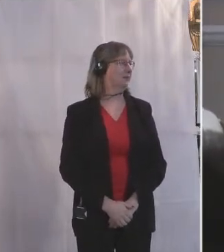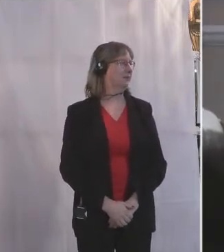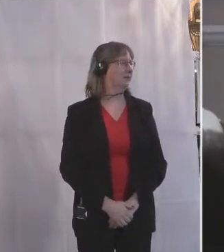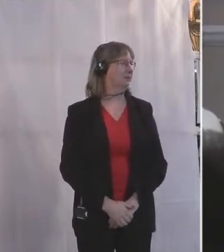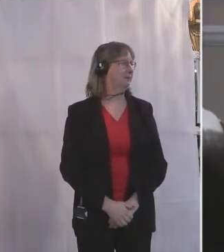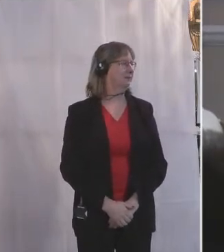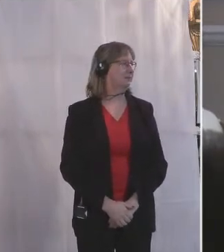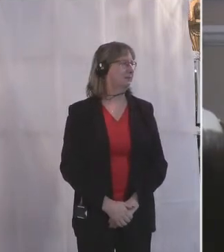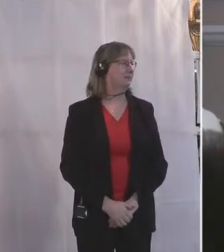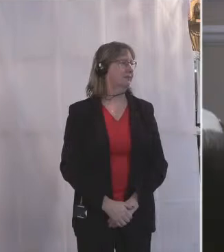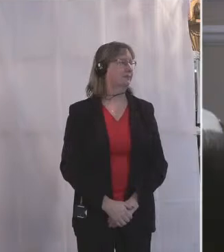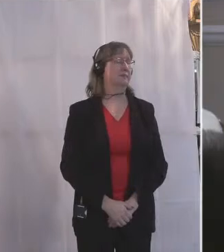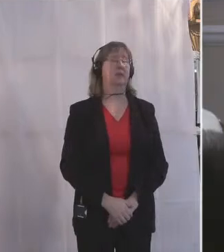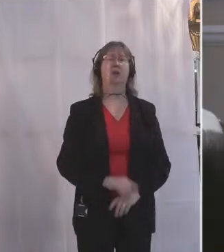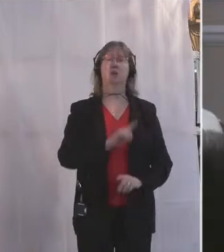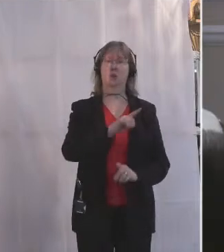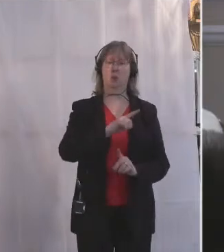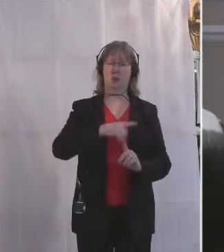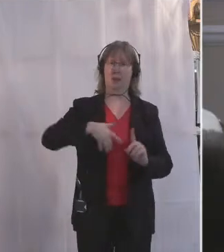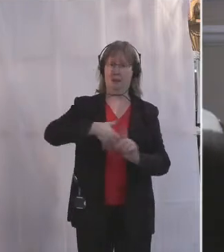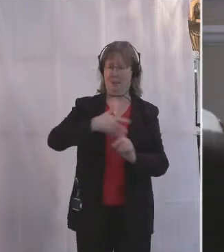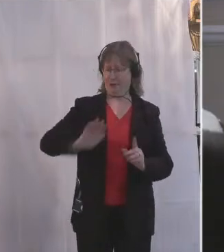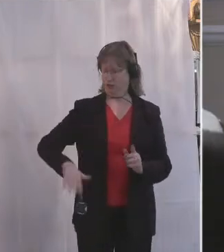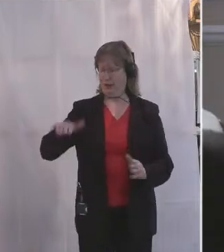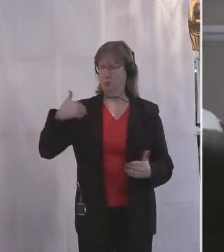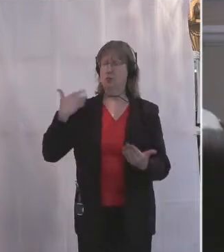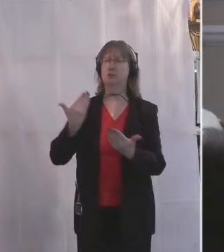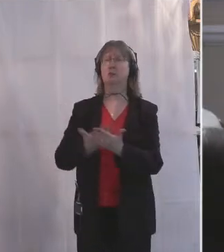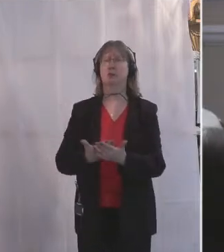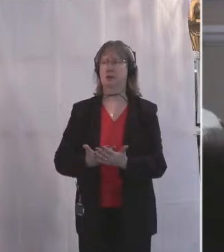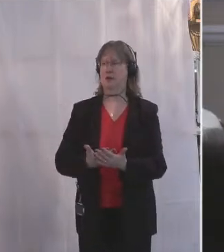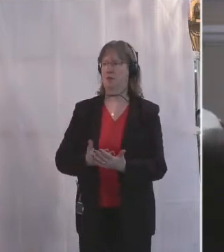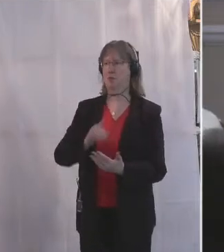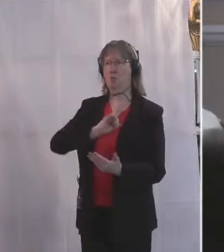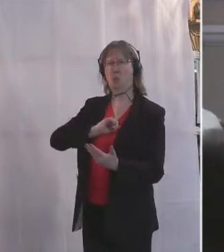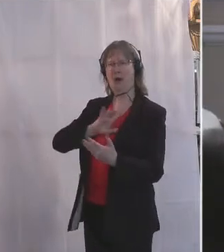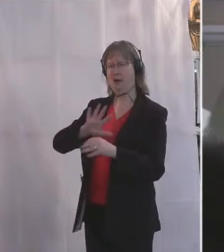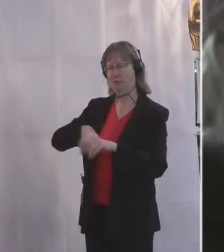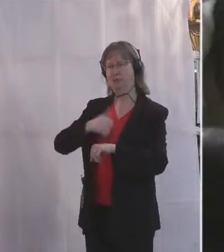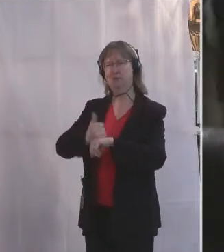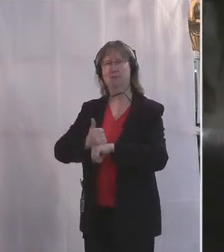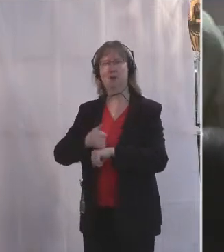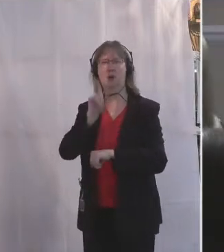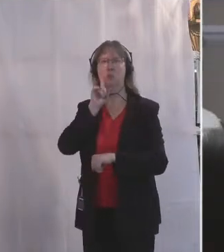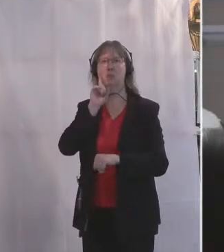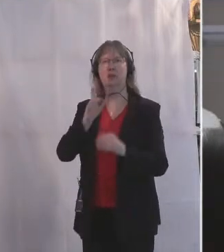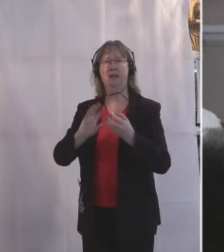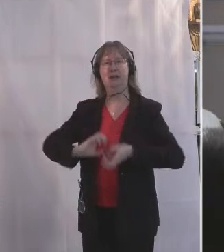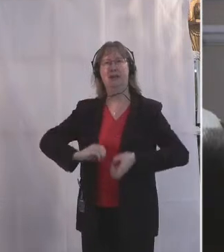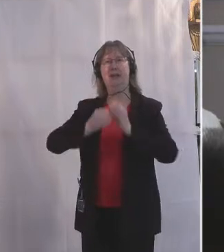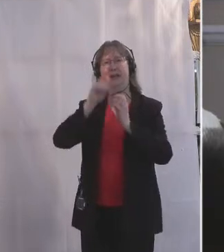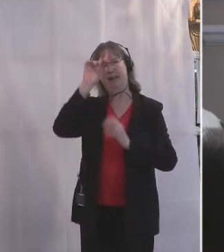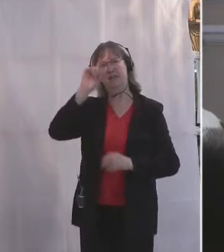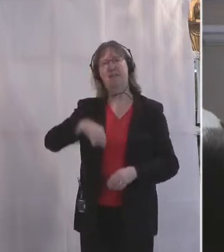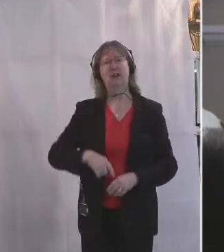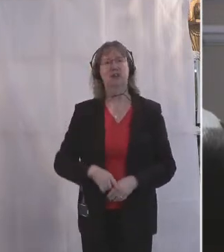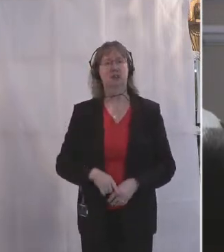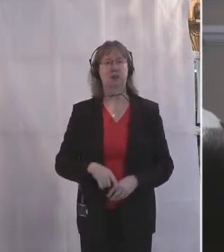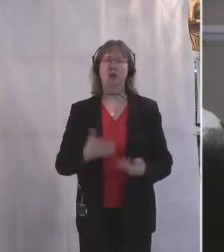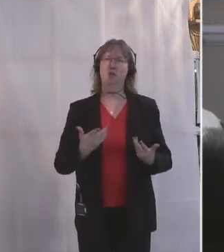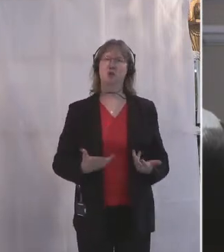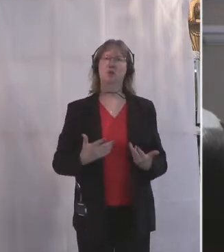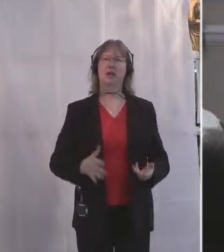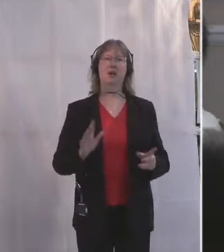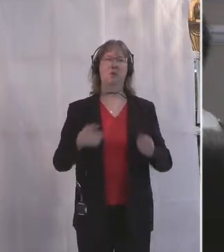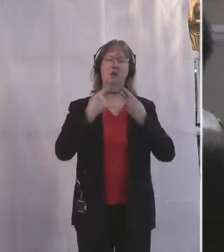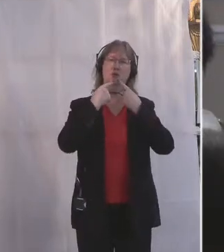That's a bit about the story of Women in Innovation and where we are. And today, it's a great day because we are